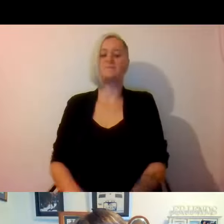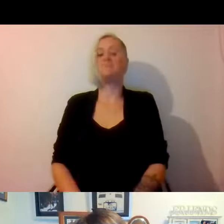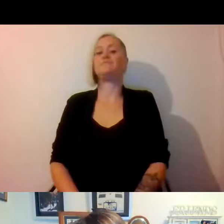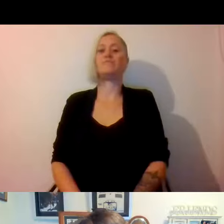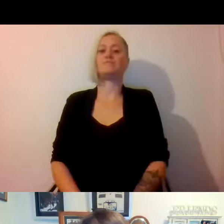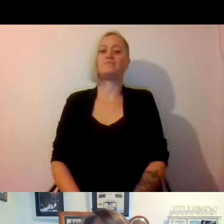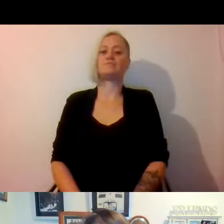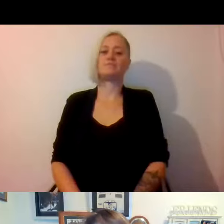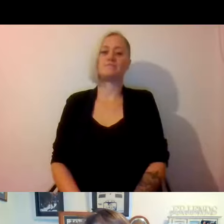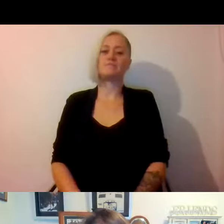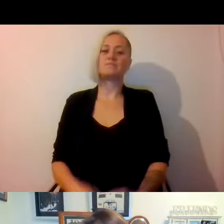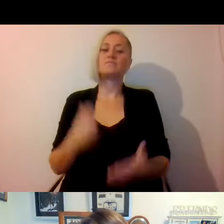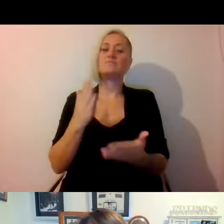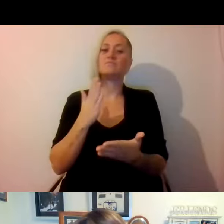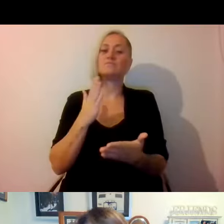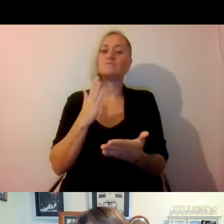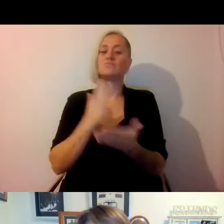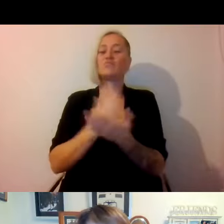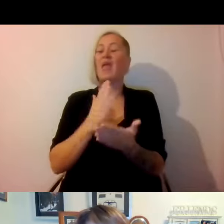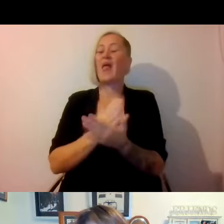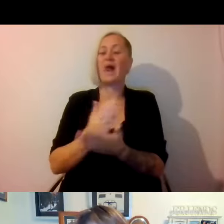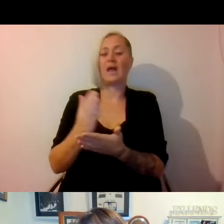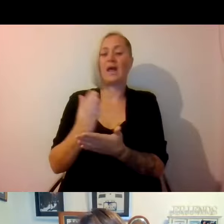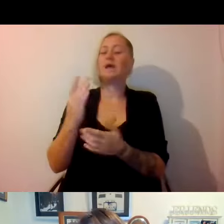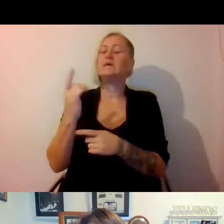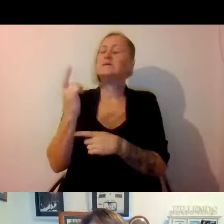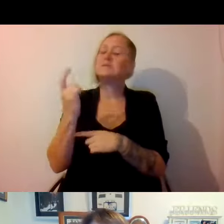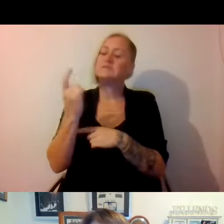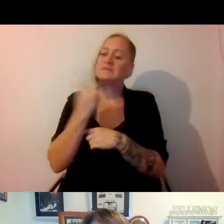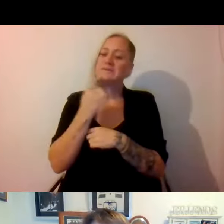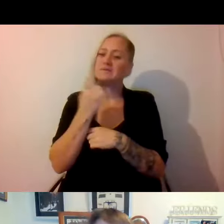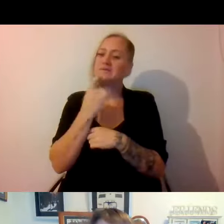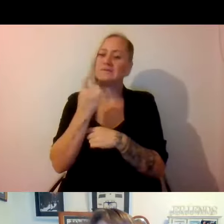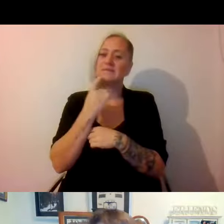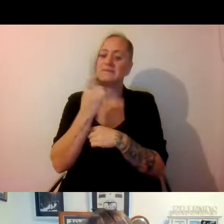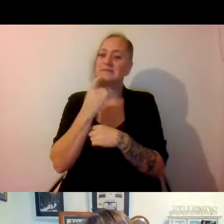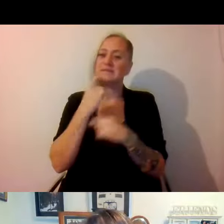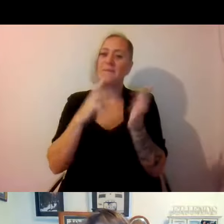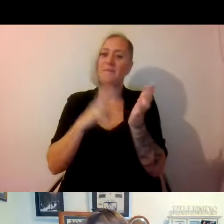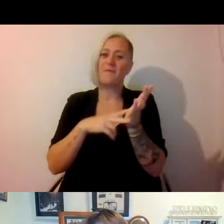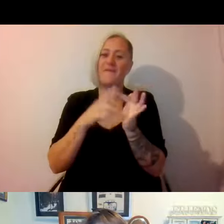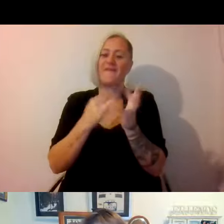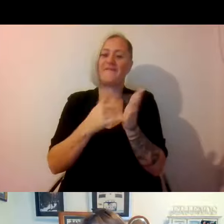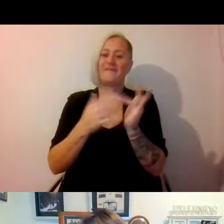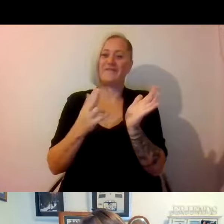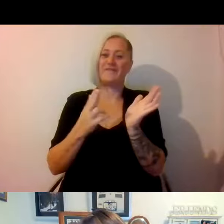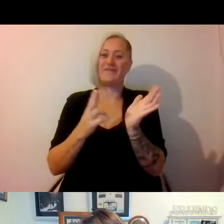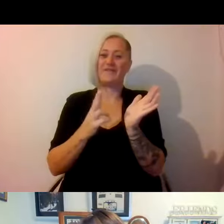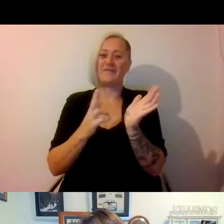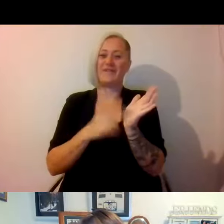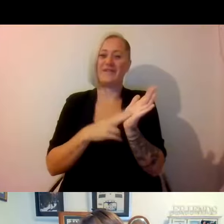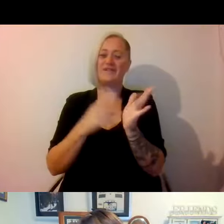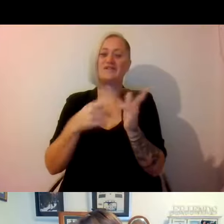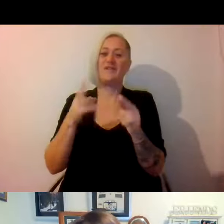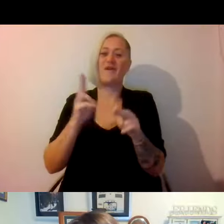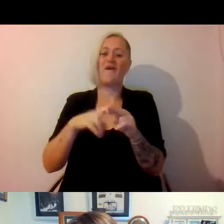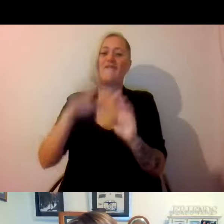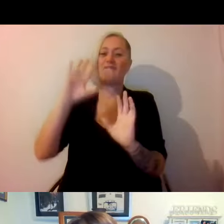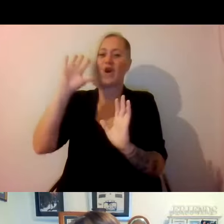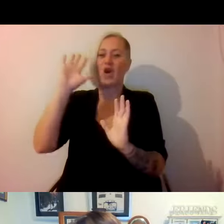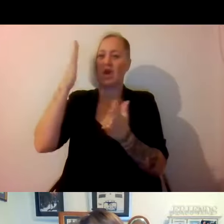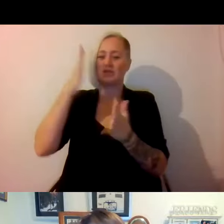very simplified, extremely simplified version of AUSLAN signing. And it's